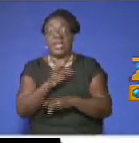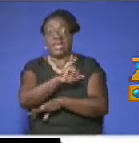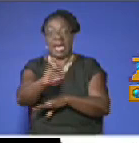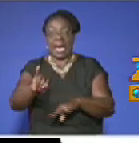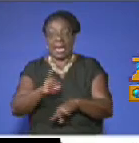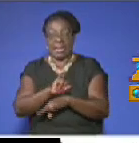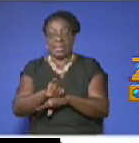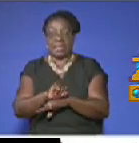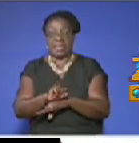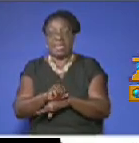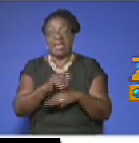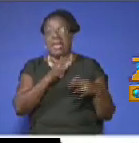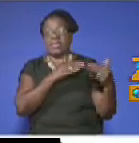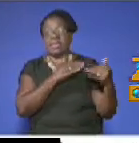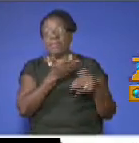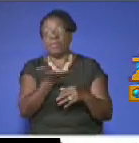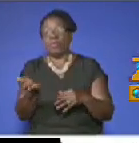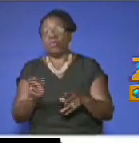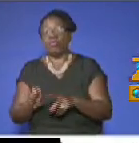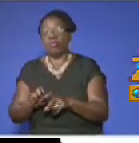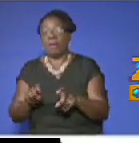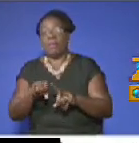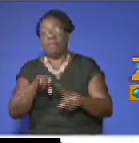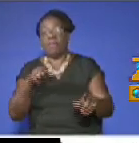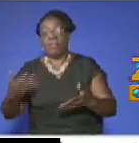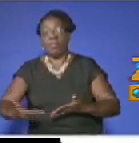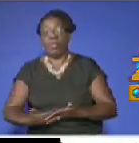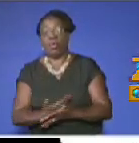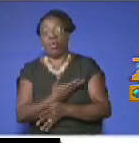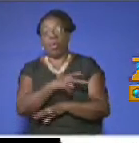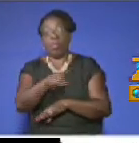those traveling from New Providence.